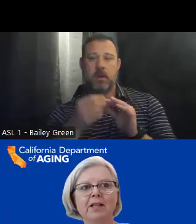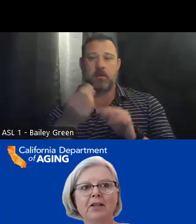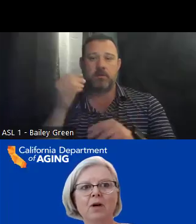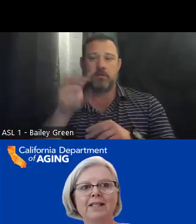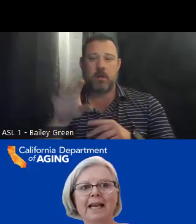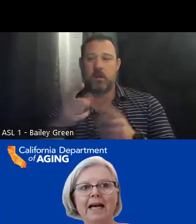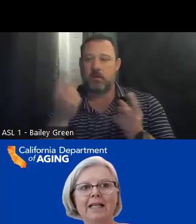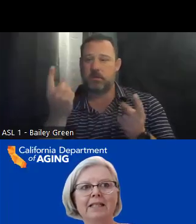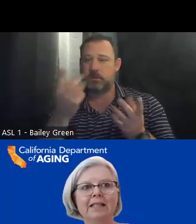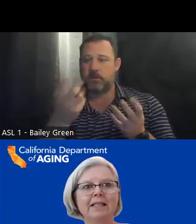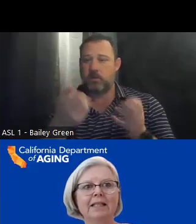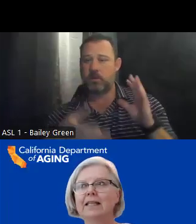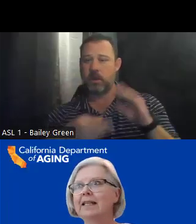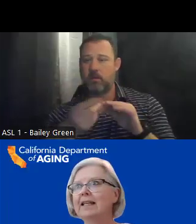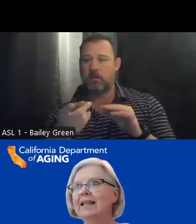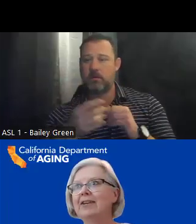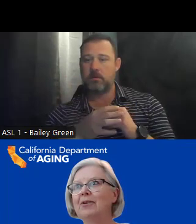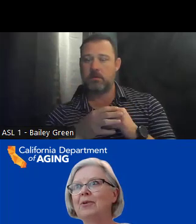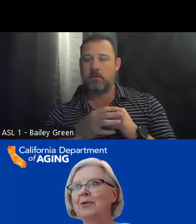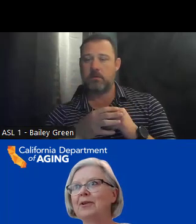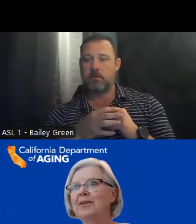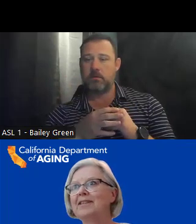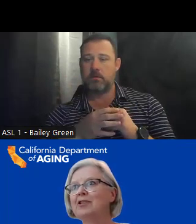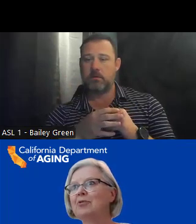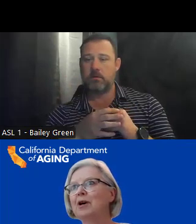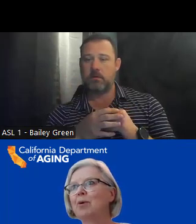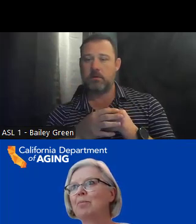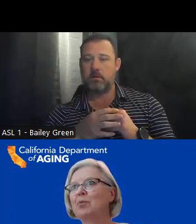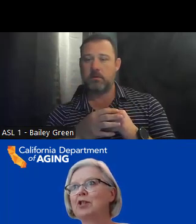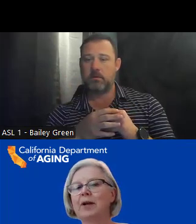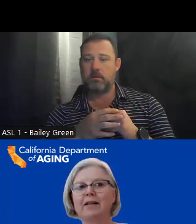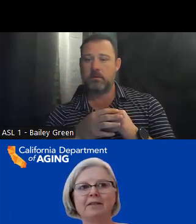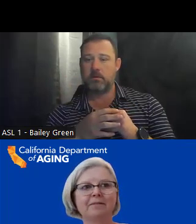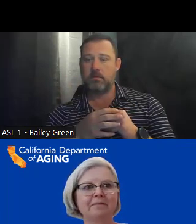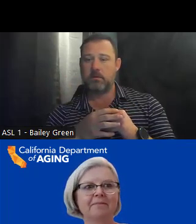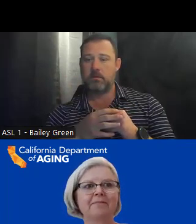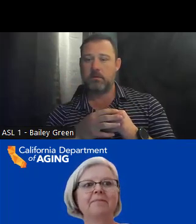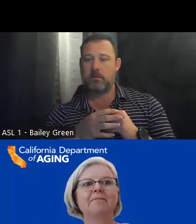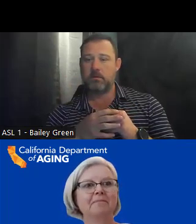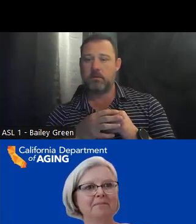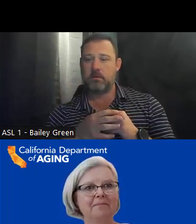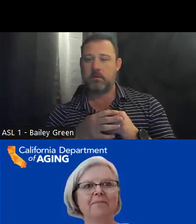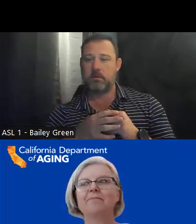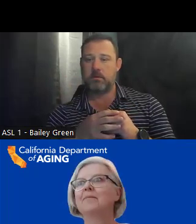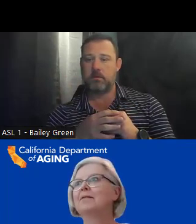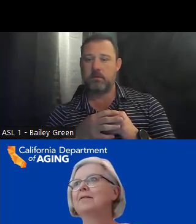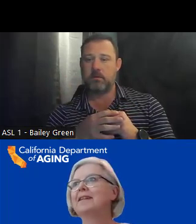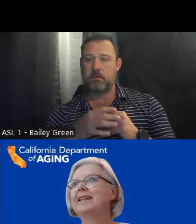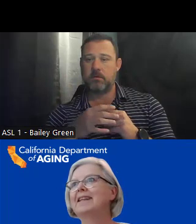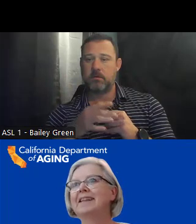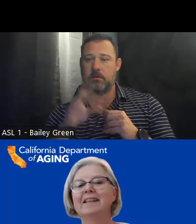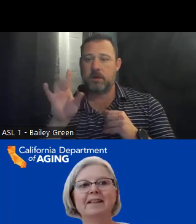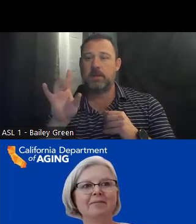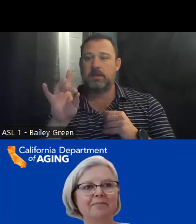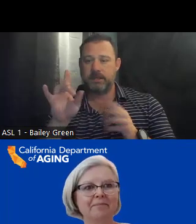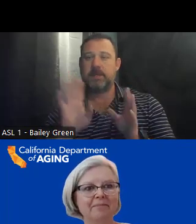Was there something that you wanted to add? Or did you on purpose raise your hand? I did on purpose